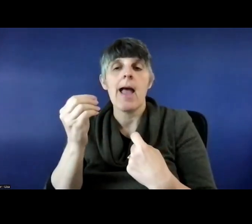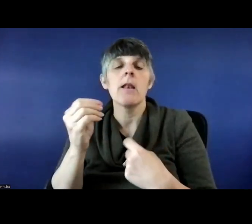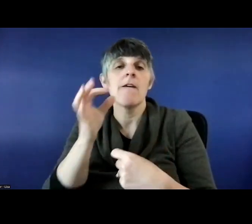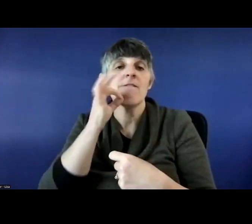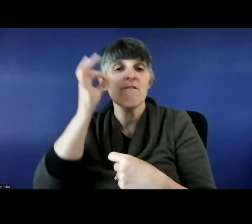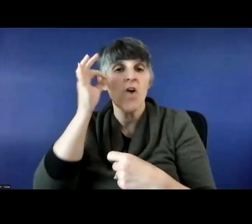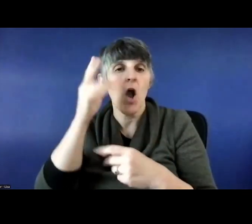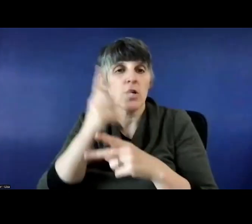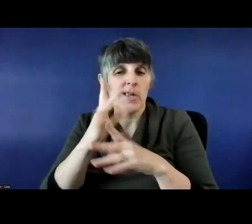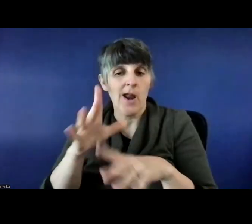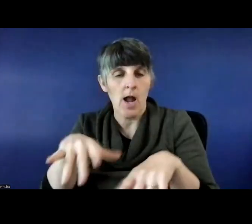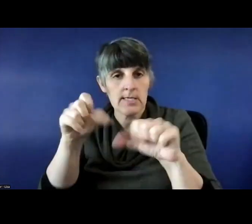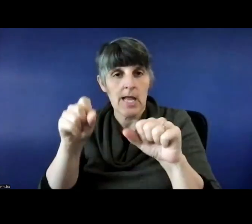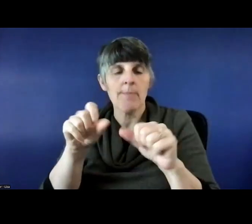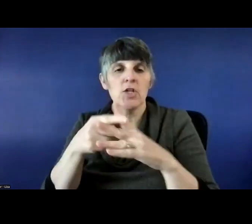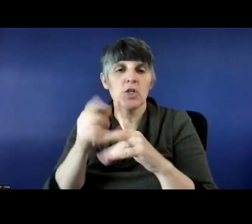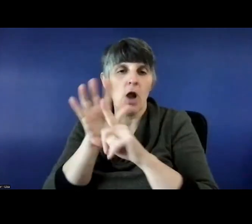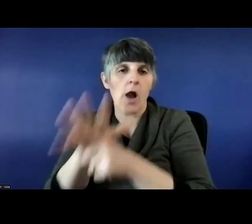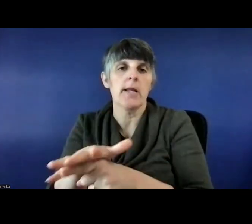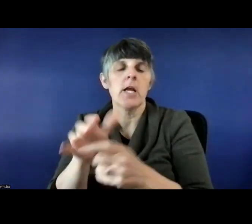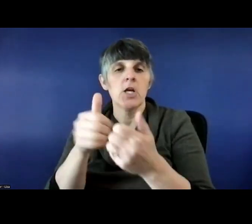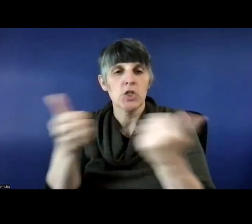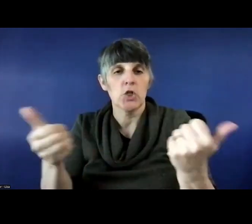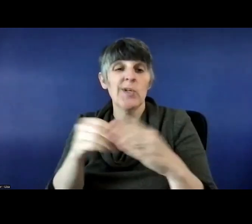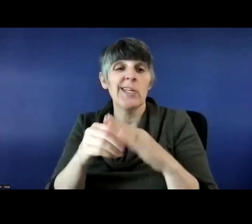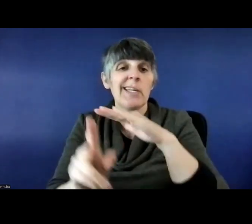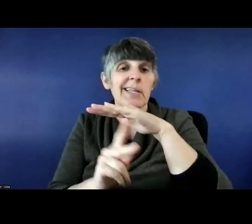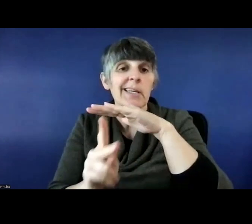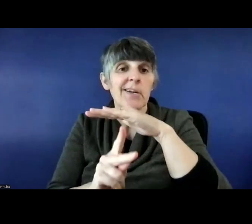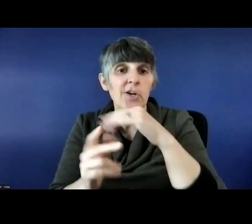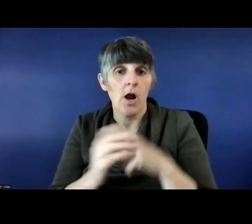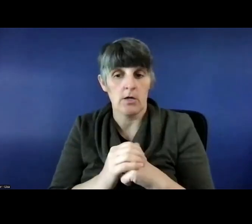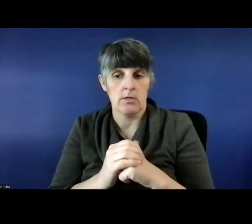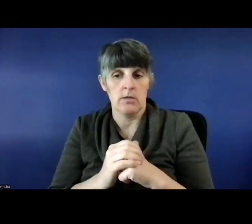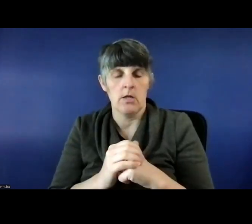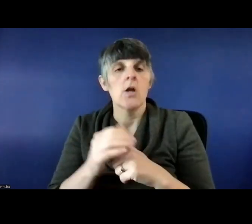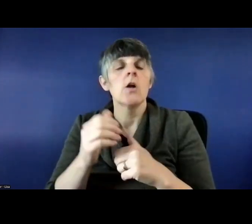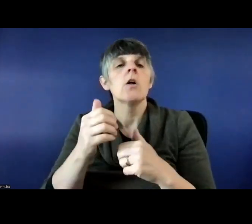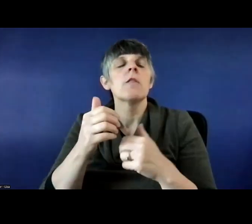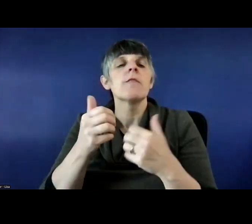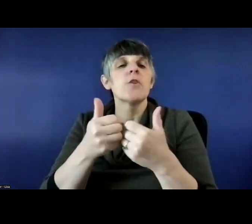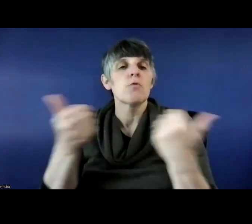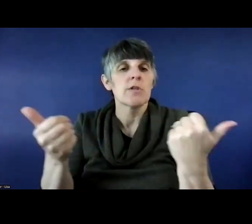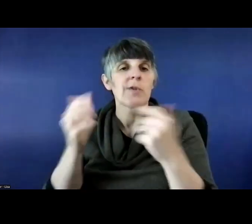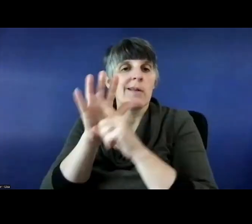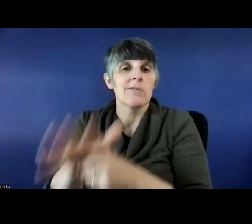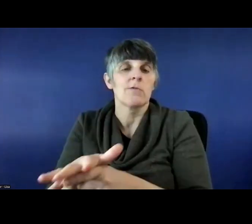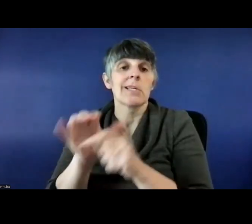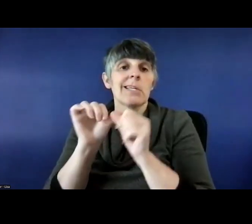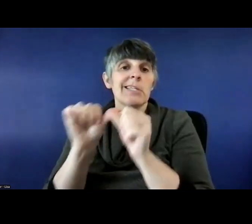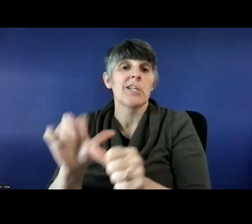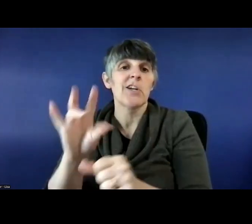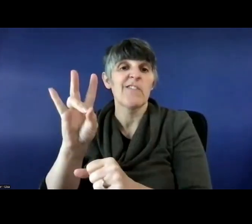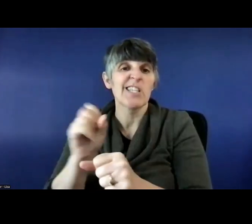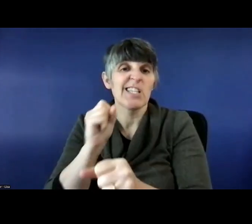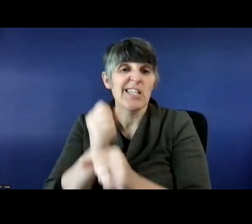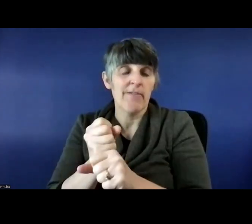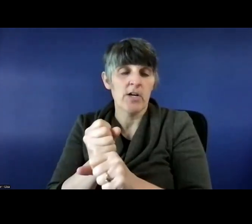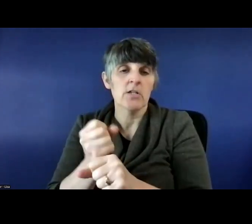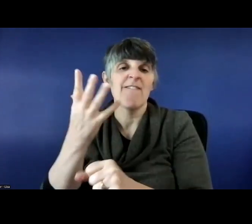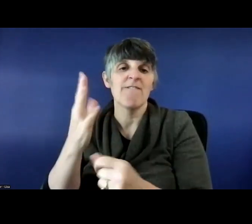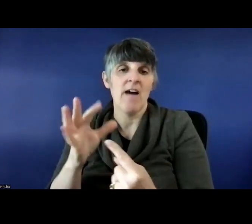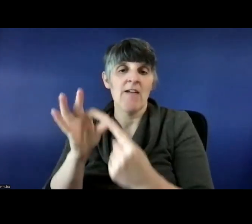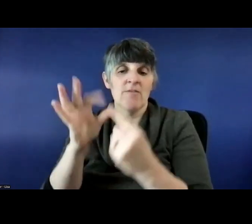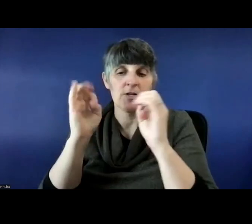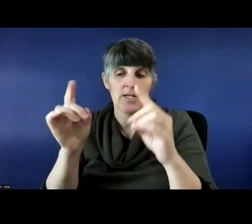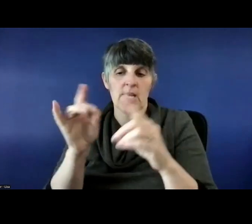foster care, started being restrained and secluded in kindergarten. The restraint and seclusion continued for 7 years in 5 special education